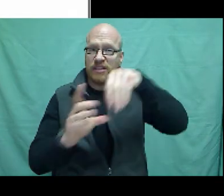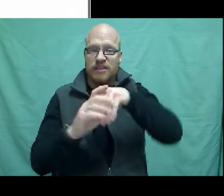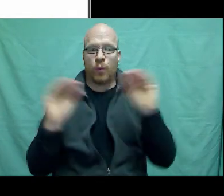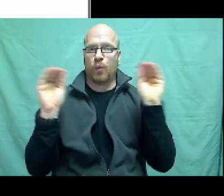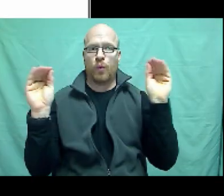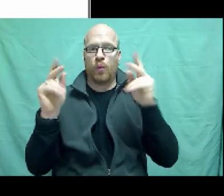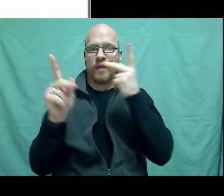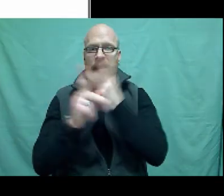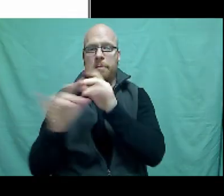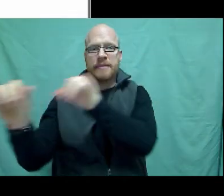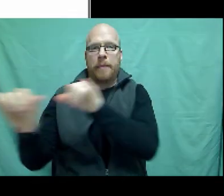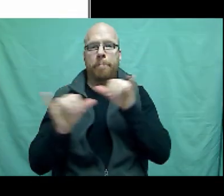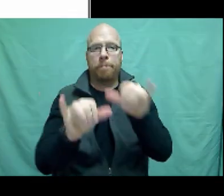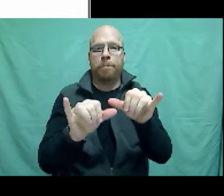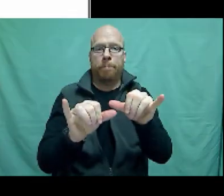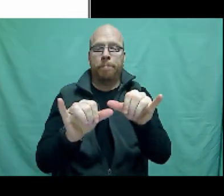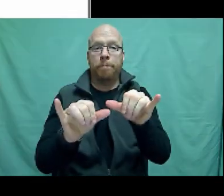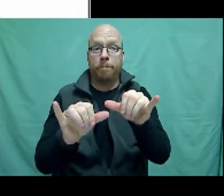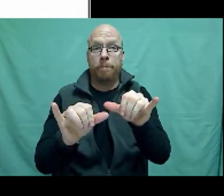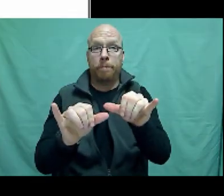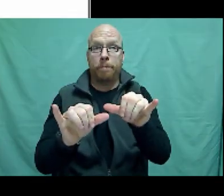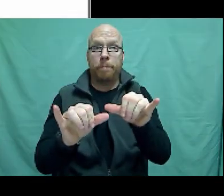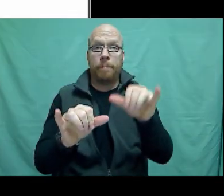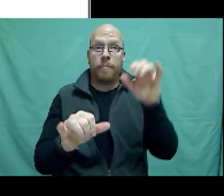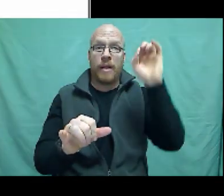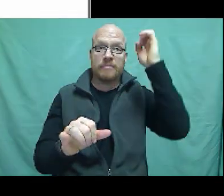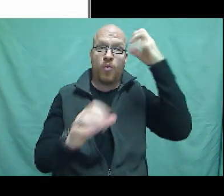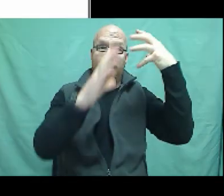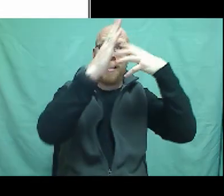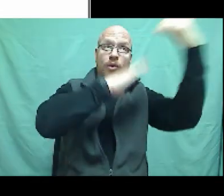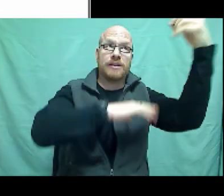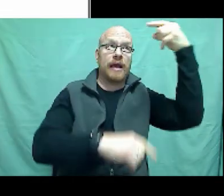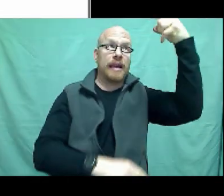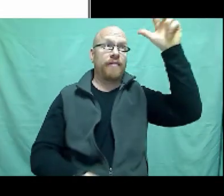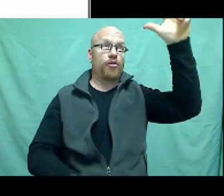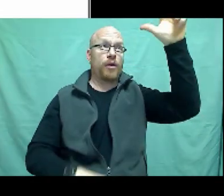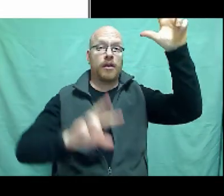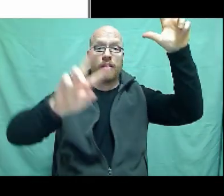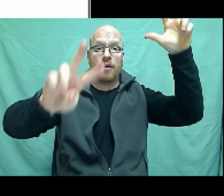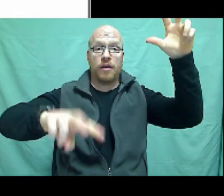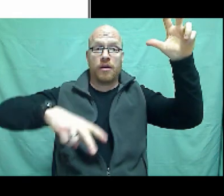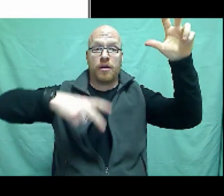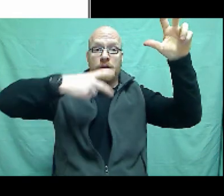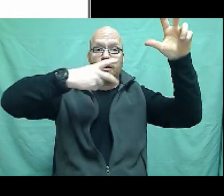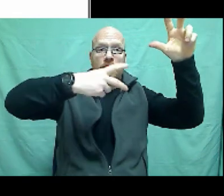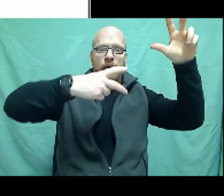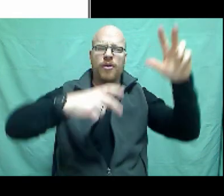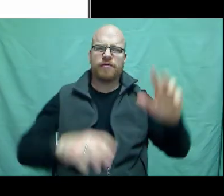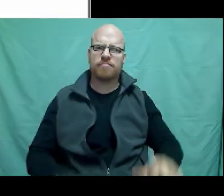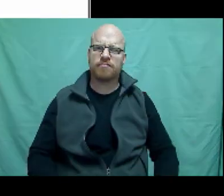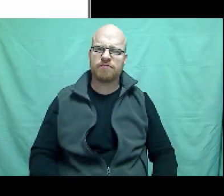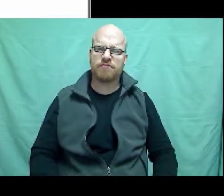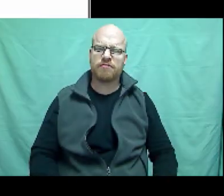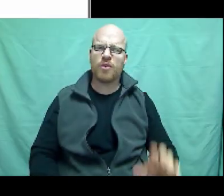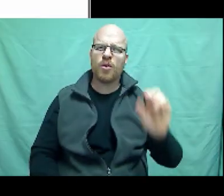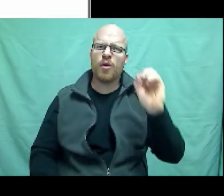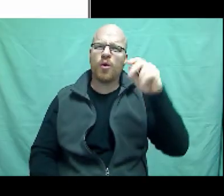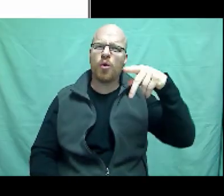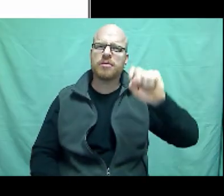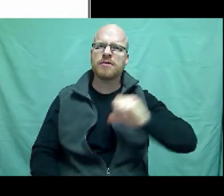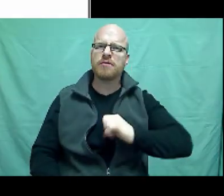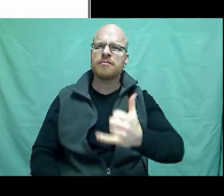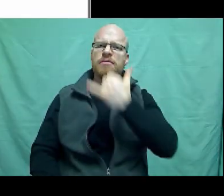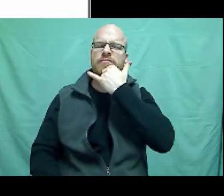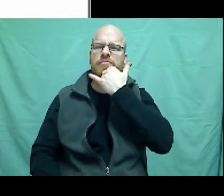Okay, I didn't change the inside. I kept it the same. The exponent on the outside became positive, and then the fraction,